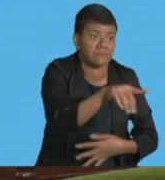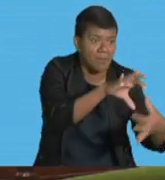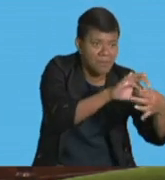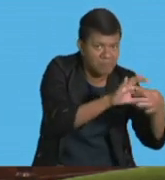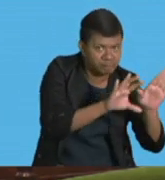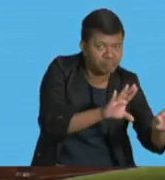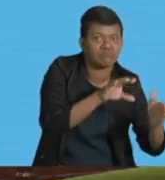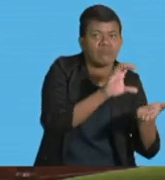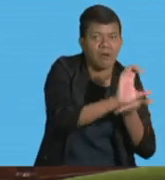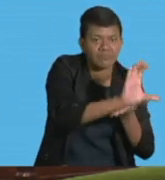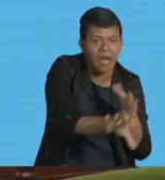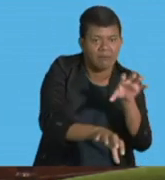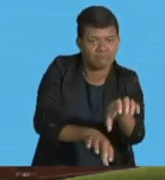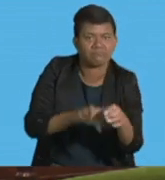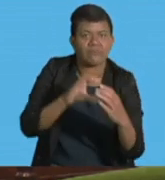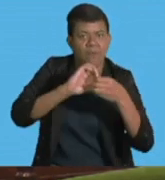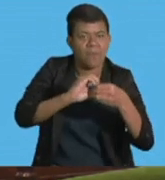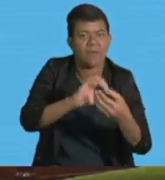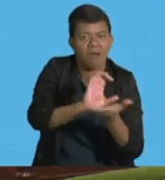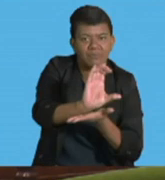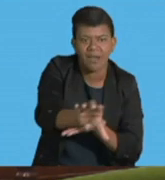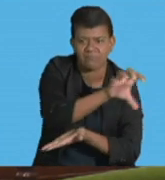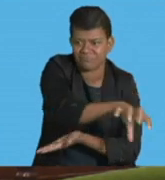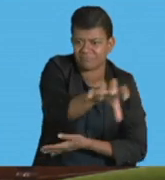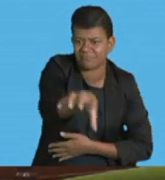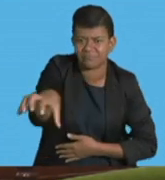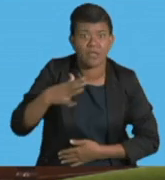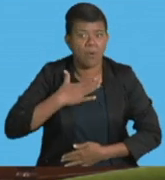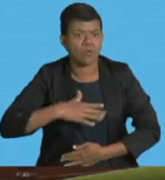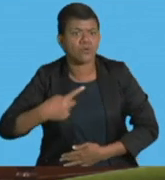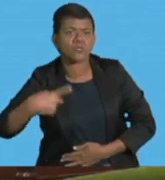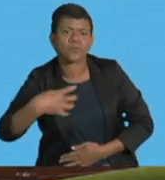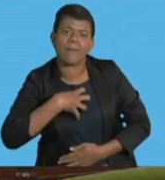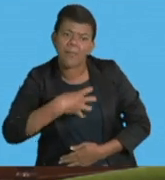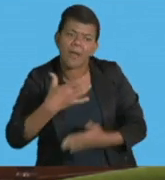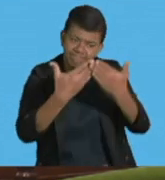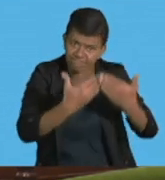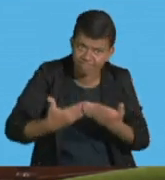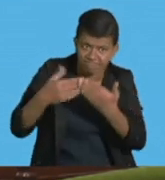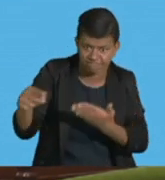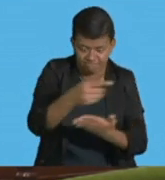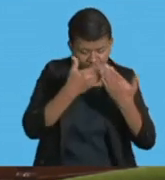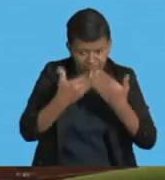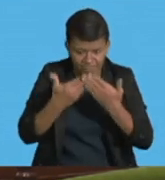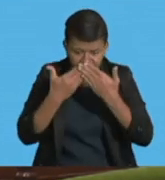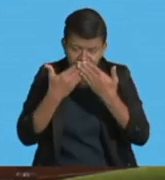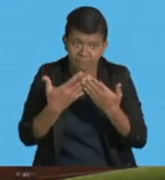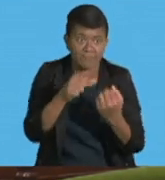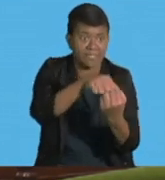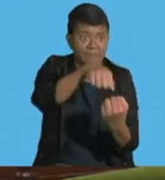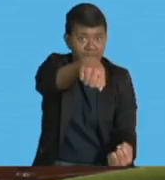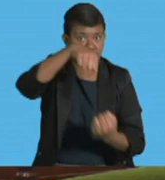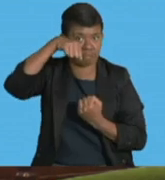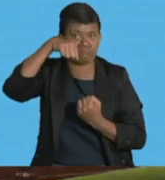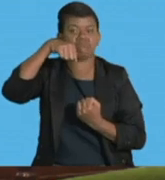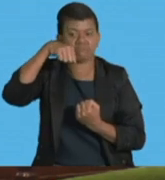will continue to encourage our officers to undertake further trainings, either to get or to upgrade their counselling qualifications through in-service trainings,